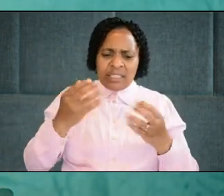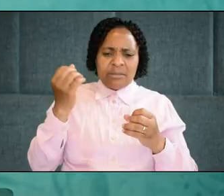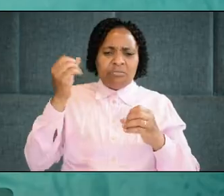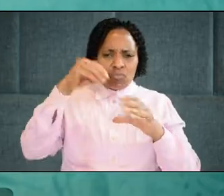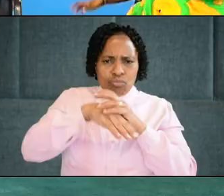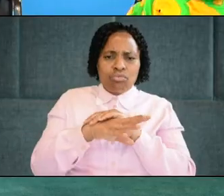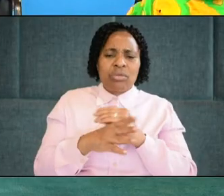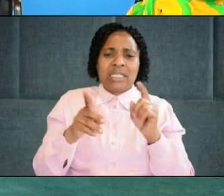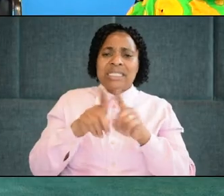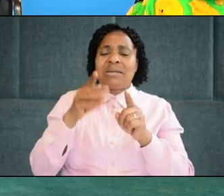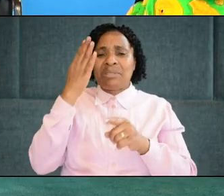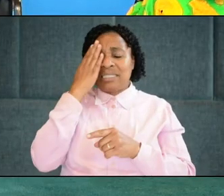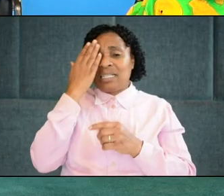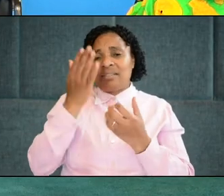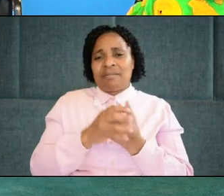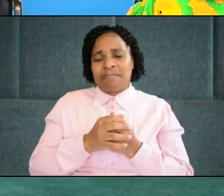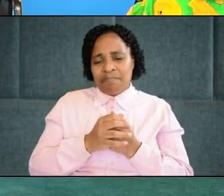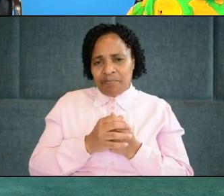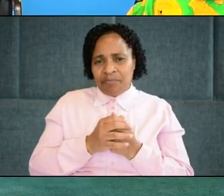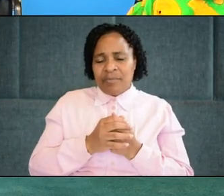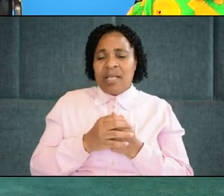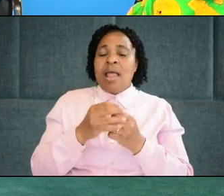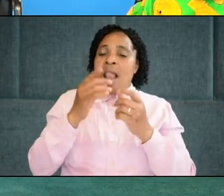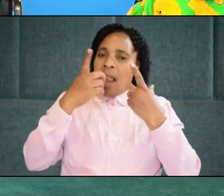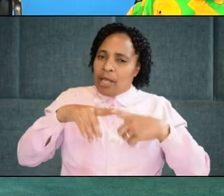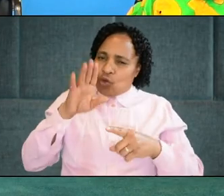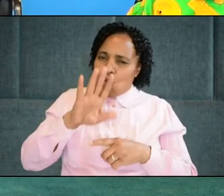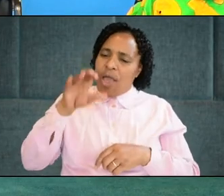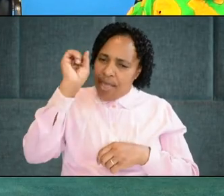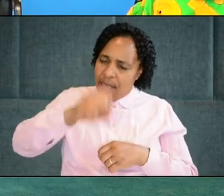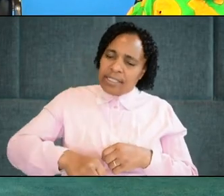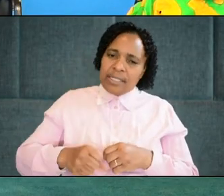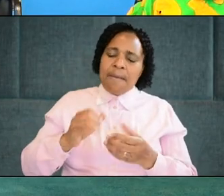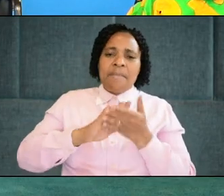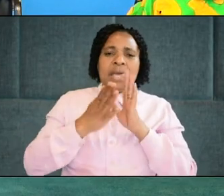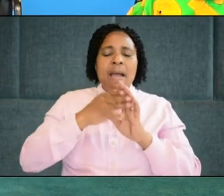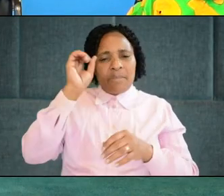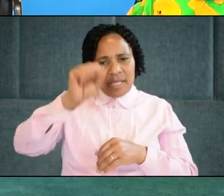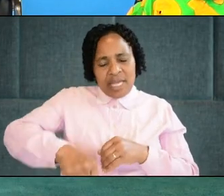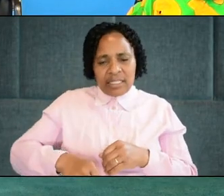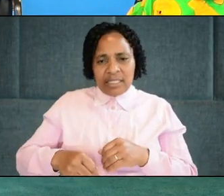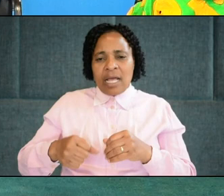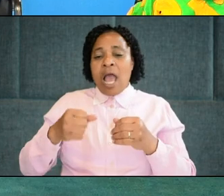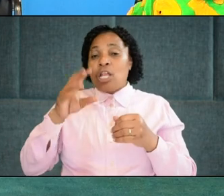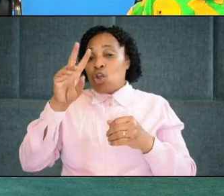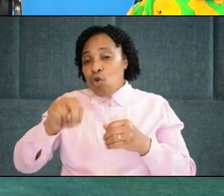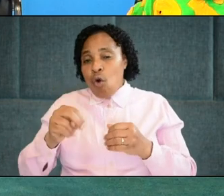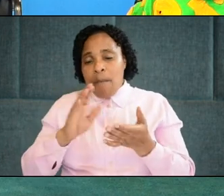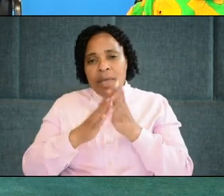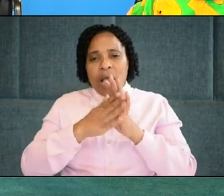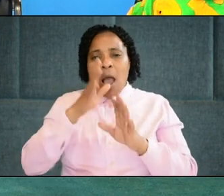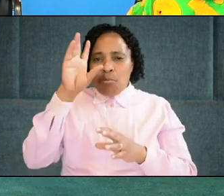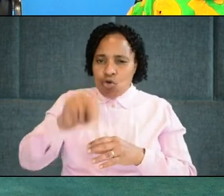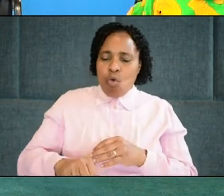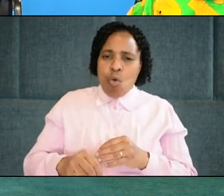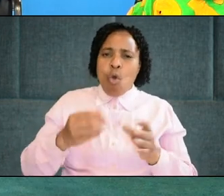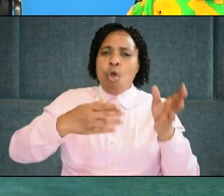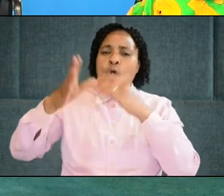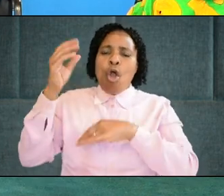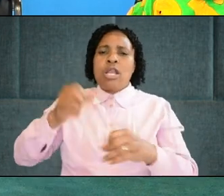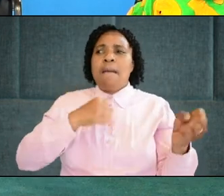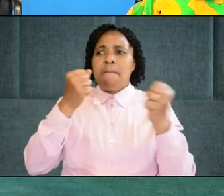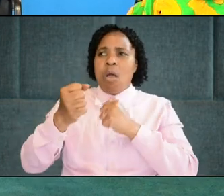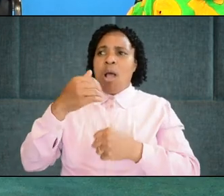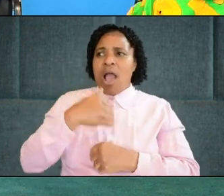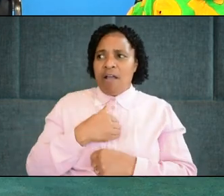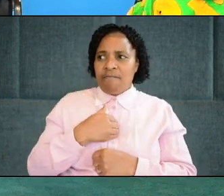were put into. Amen. Let your yes be yes and your no be no. Stand by your vow. God is a God of power, and